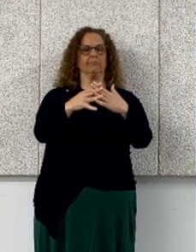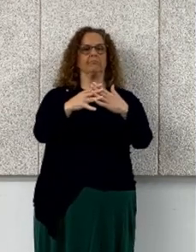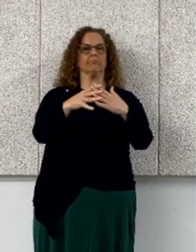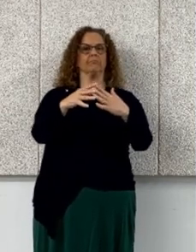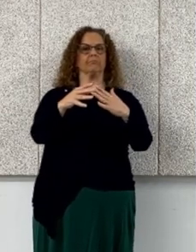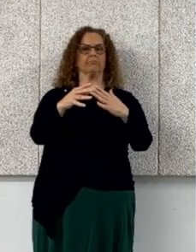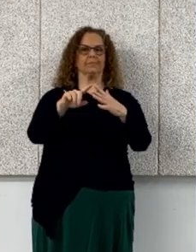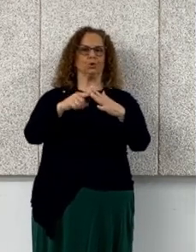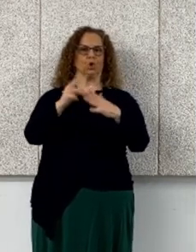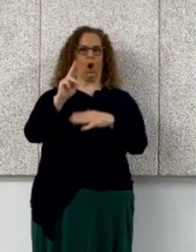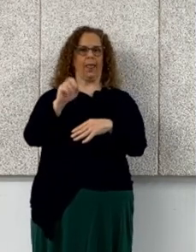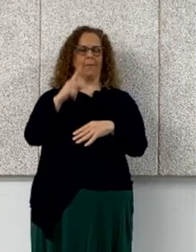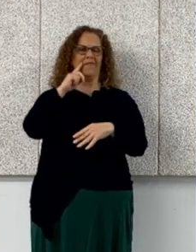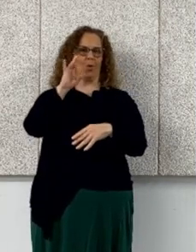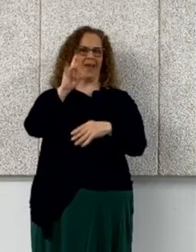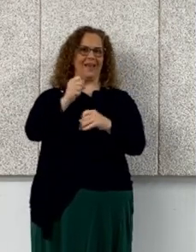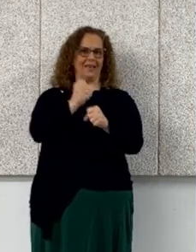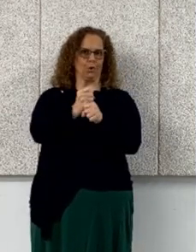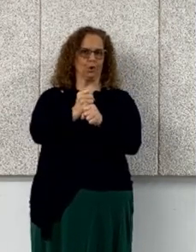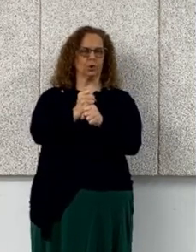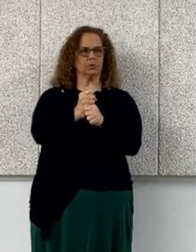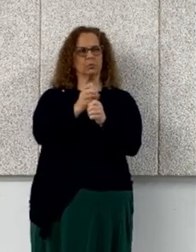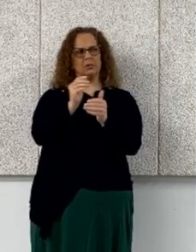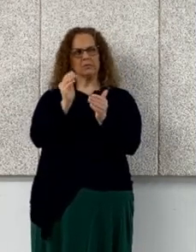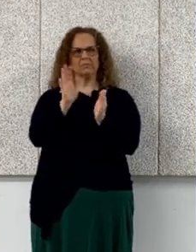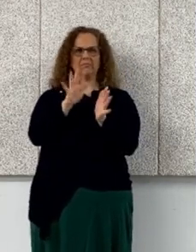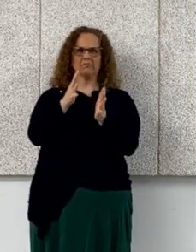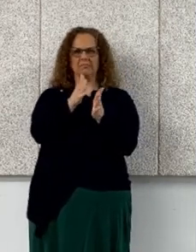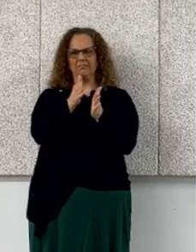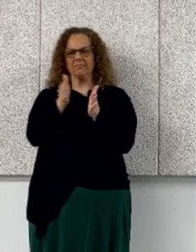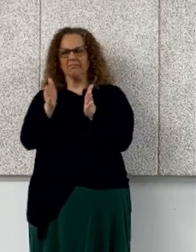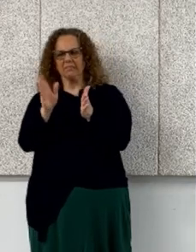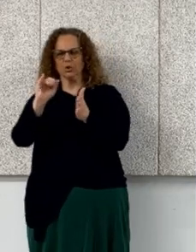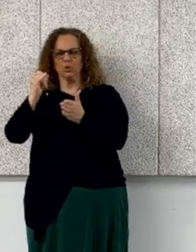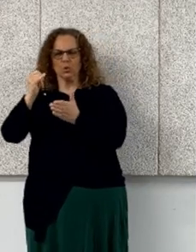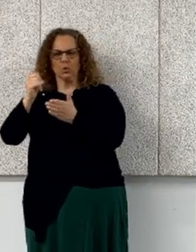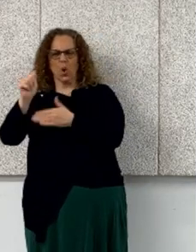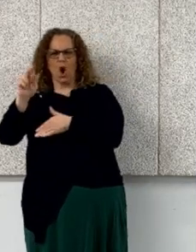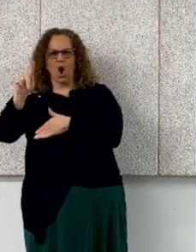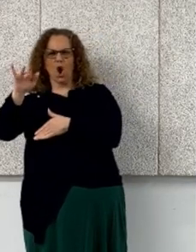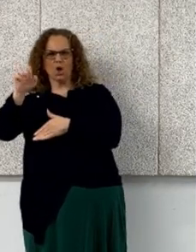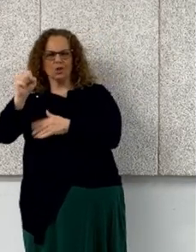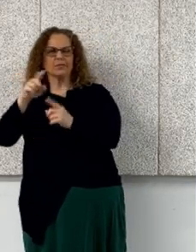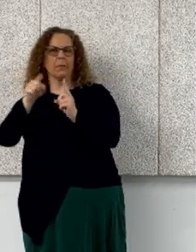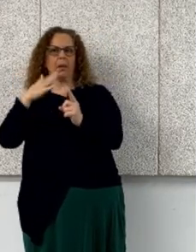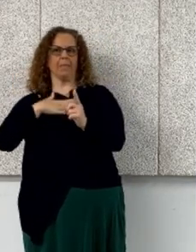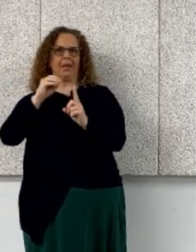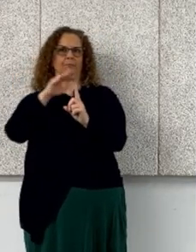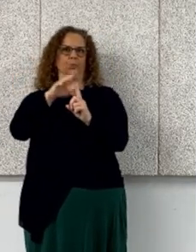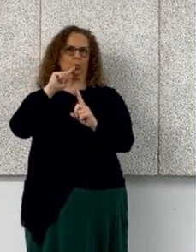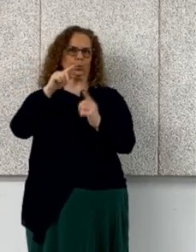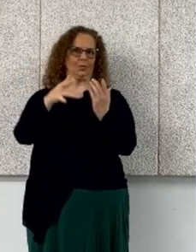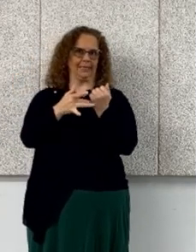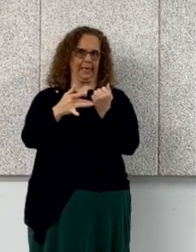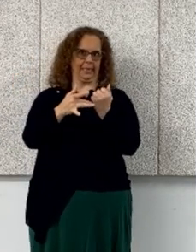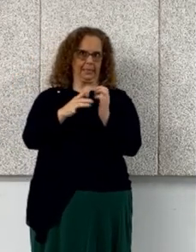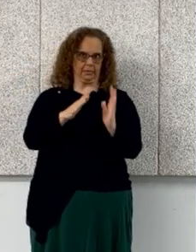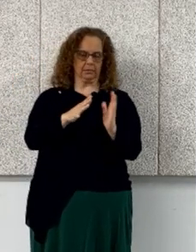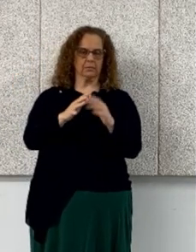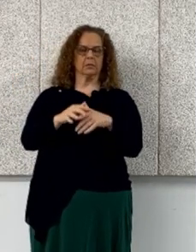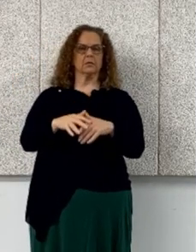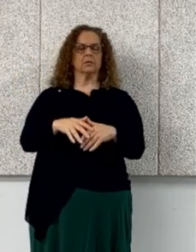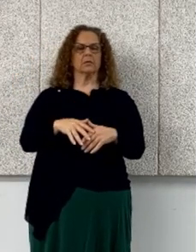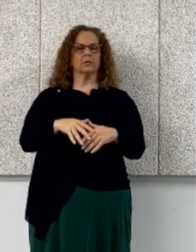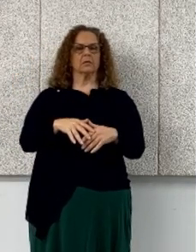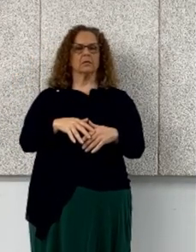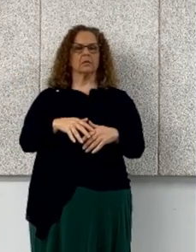8 years. It was arts adjacent, but it was definitely my exposure to the tech world. And at the